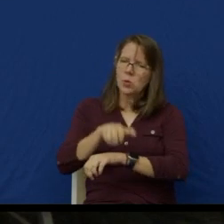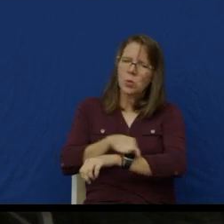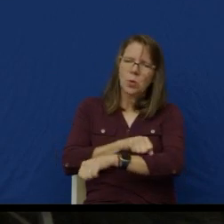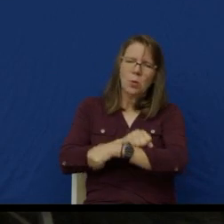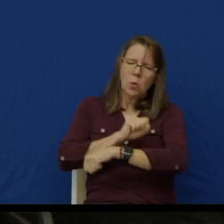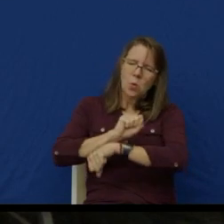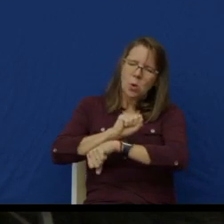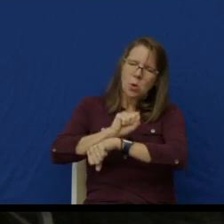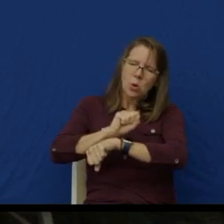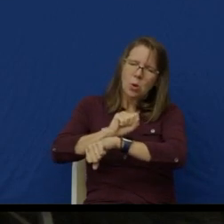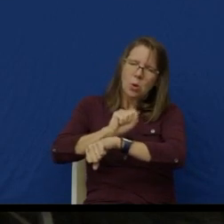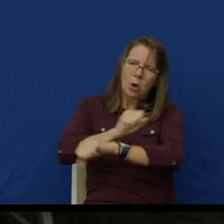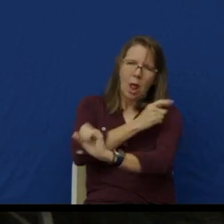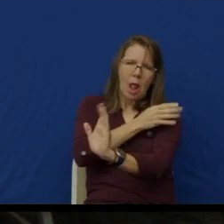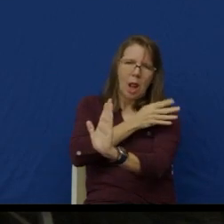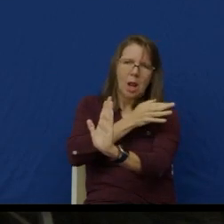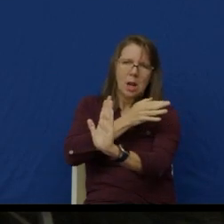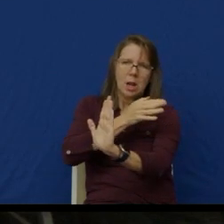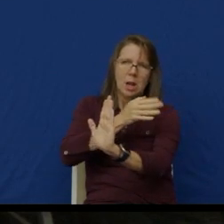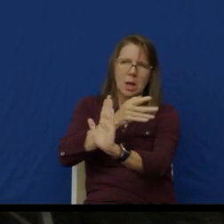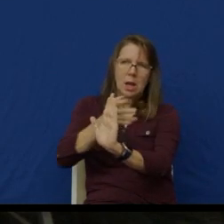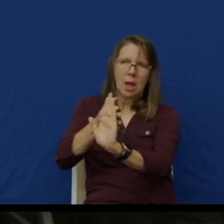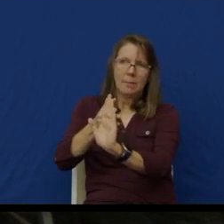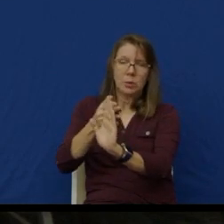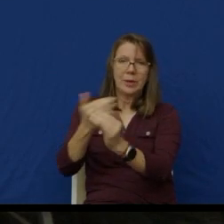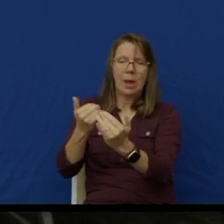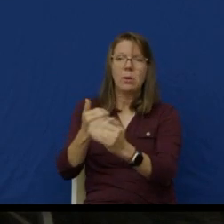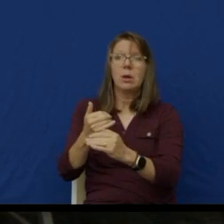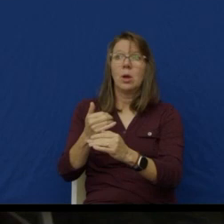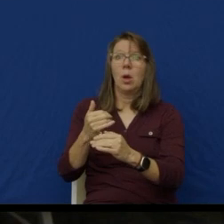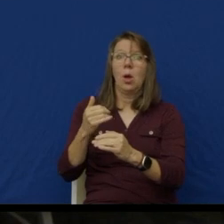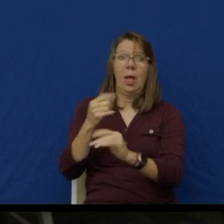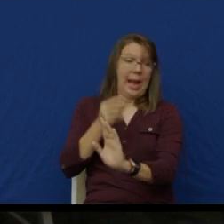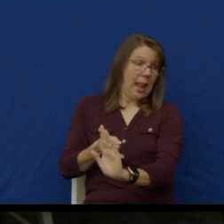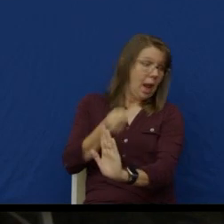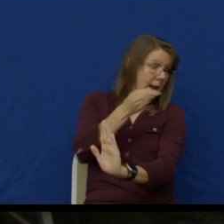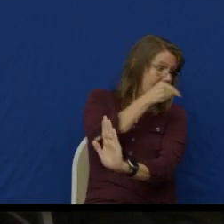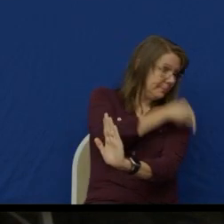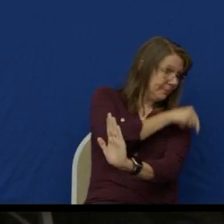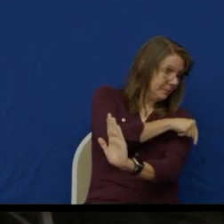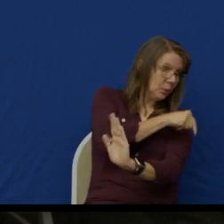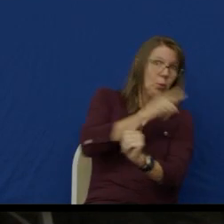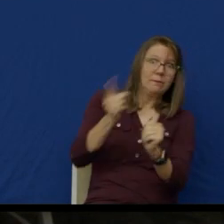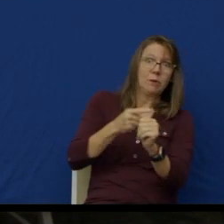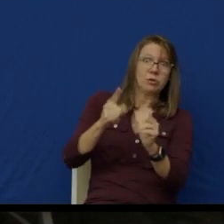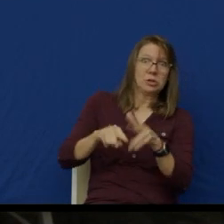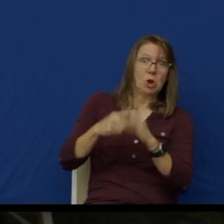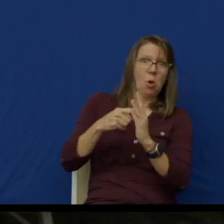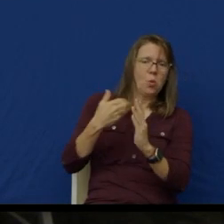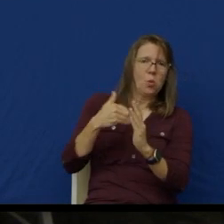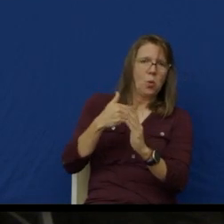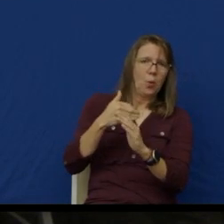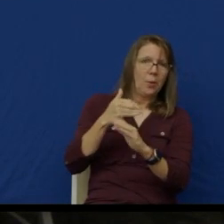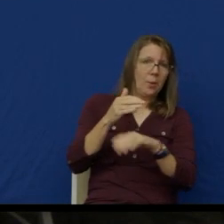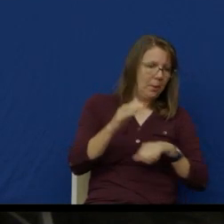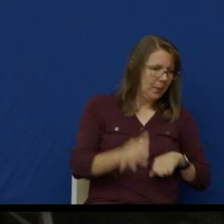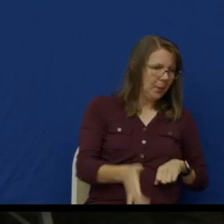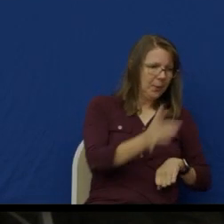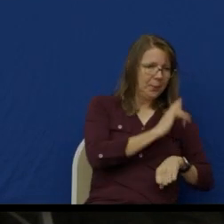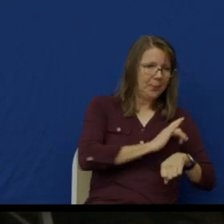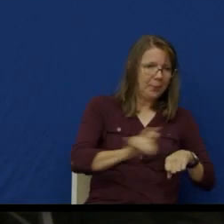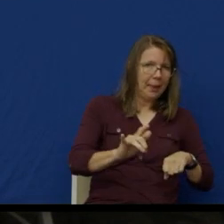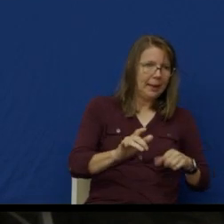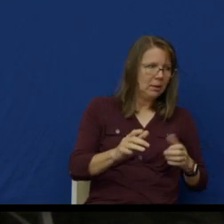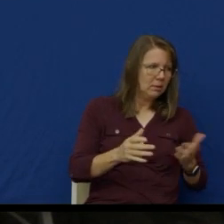this point. When we started, it was a blank page, and it's been a lot of work by a lot of people, but great